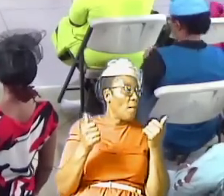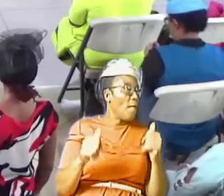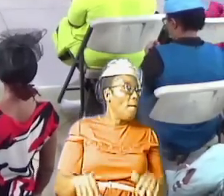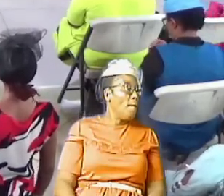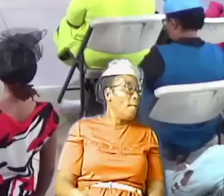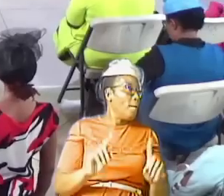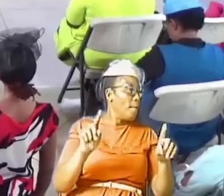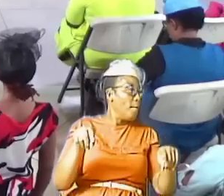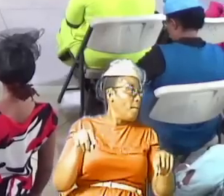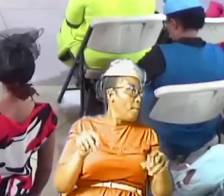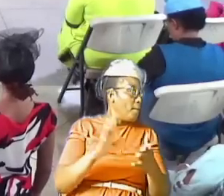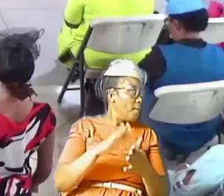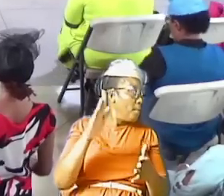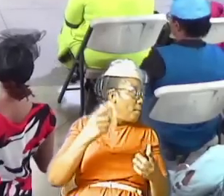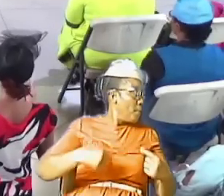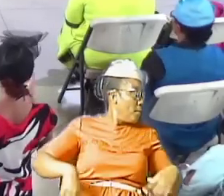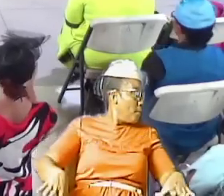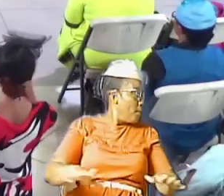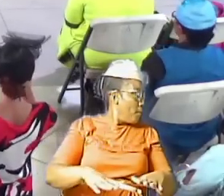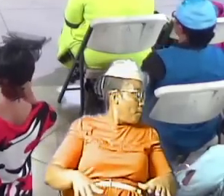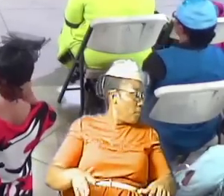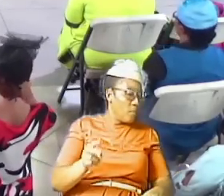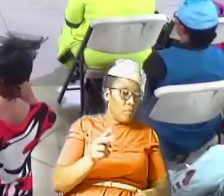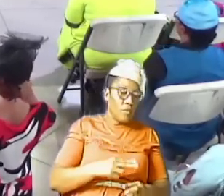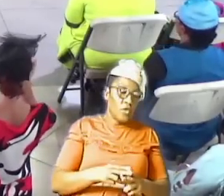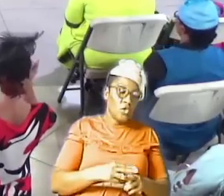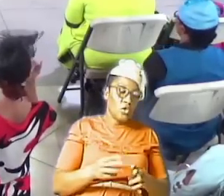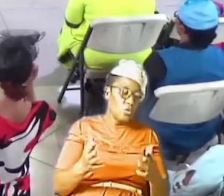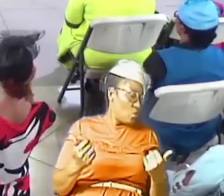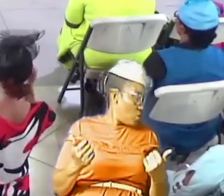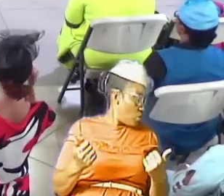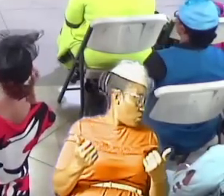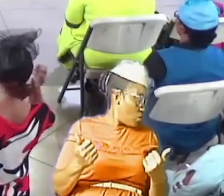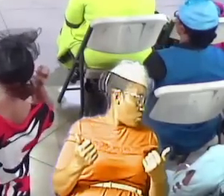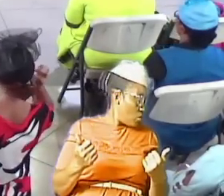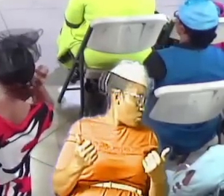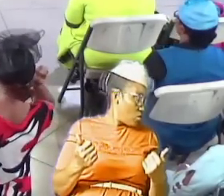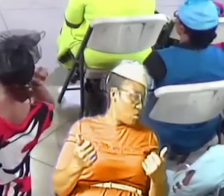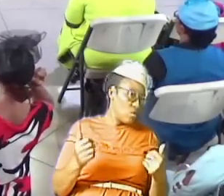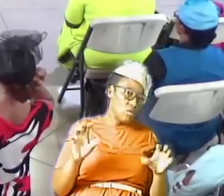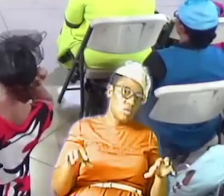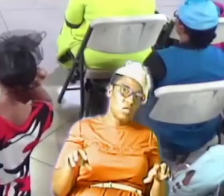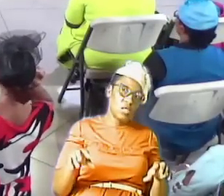glory land. We soon can get rid of these things. Hallelujah. Singers.